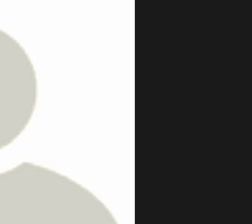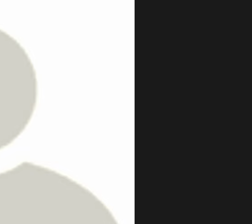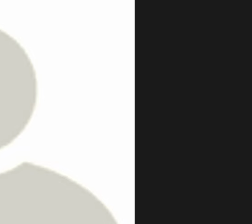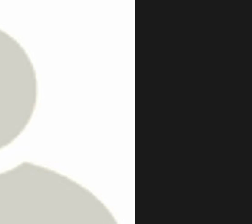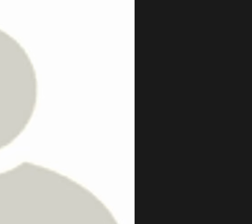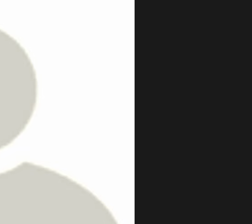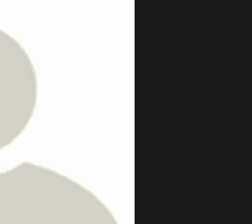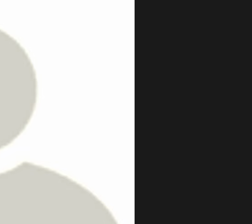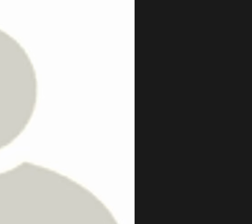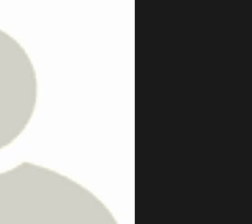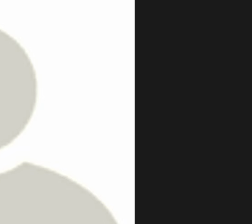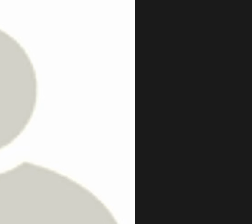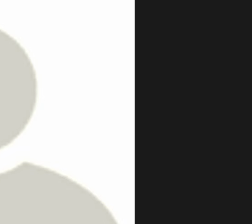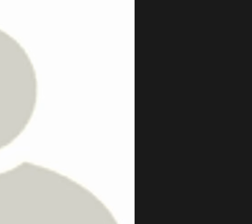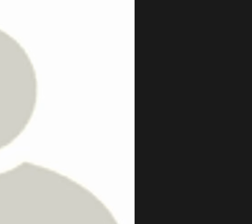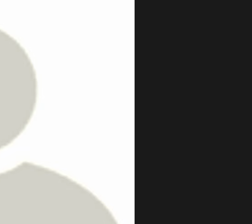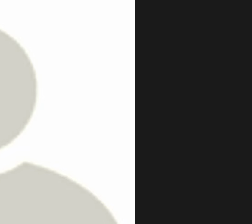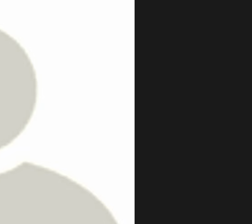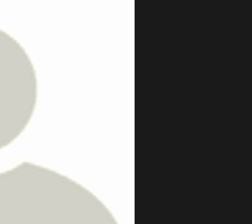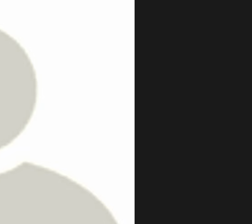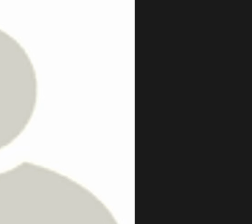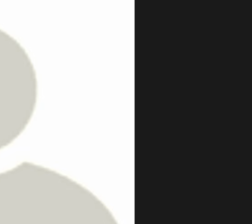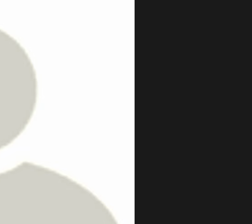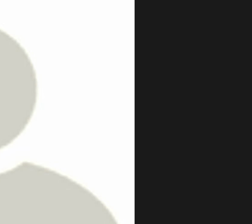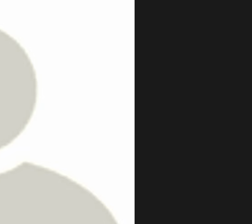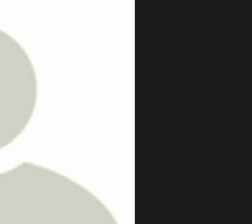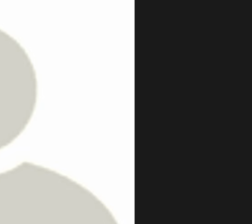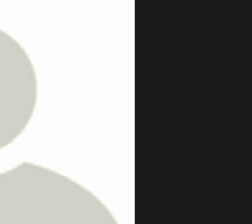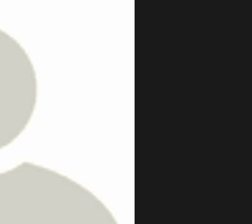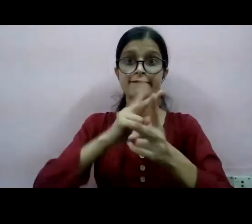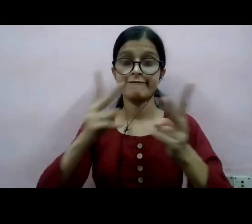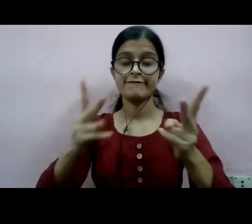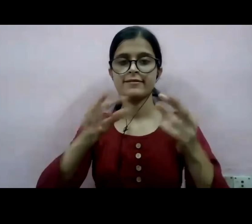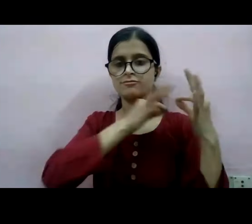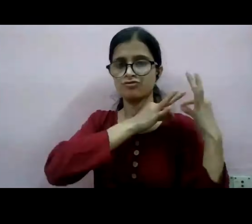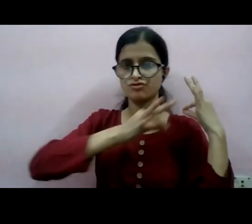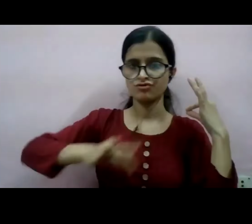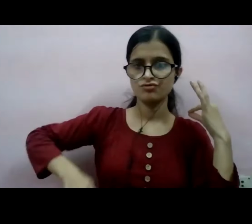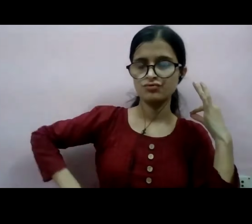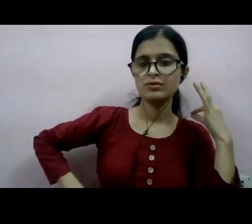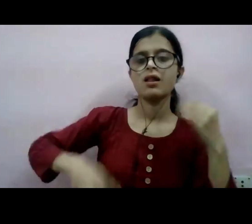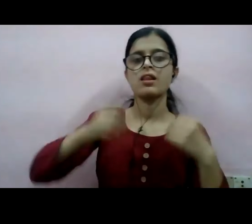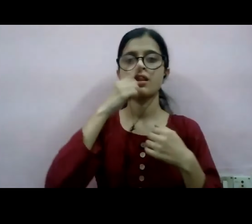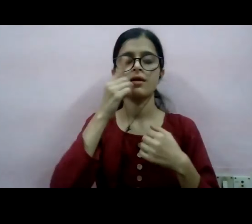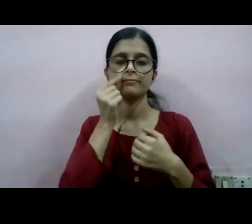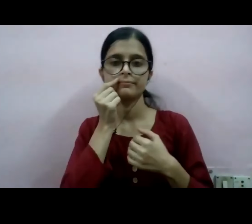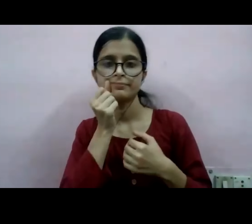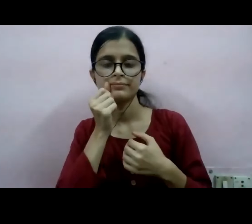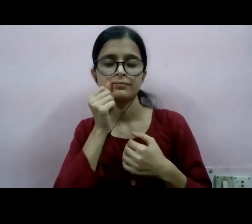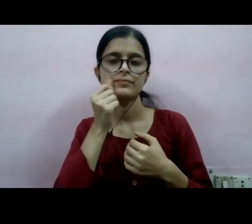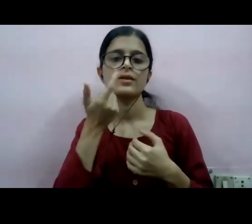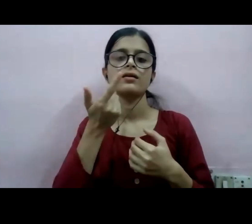other variables such as gender, caste, race,